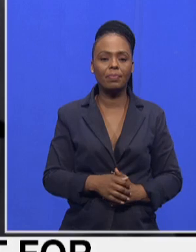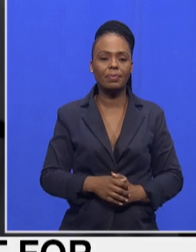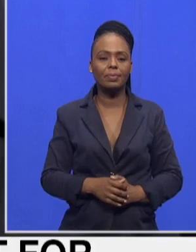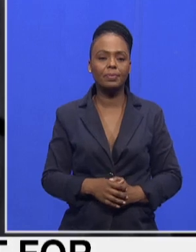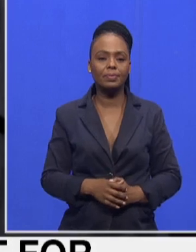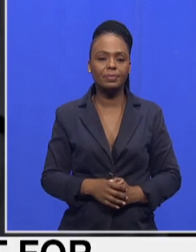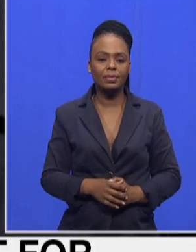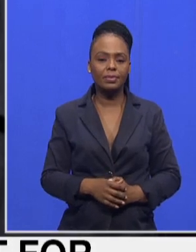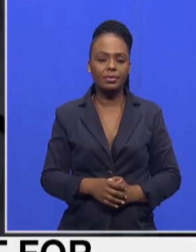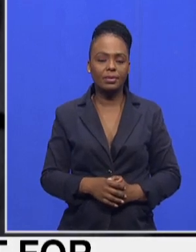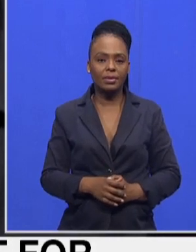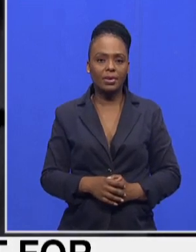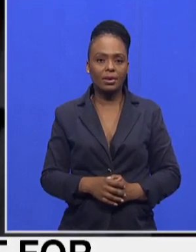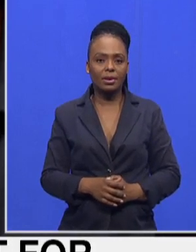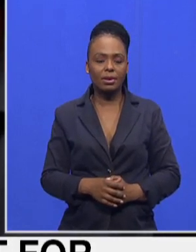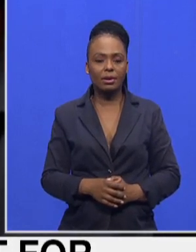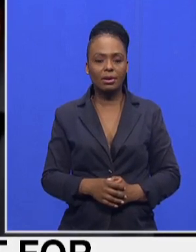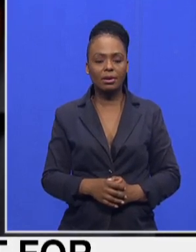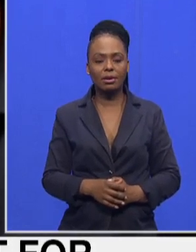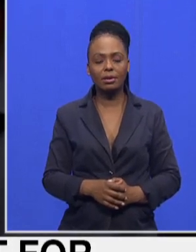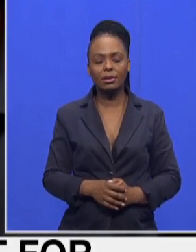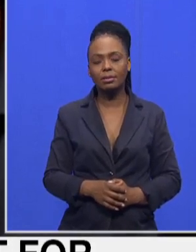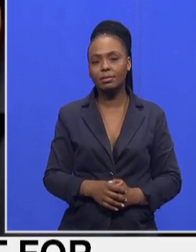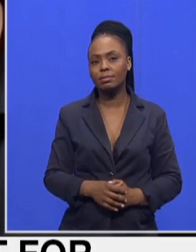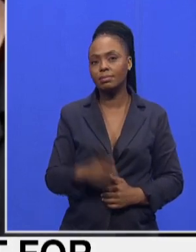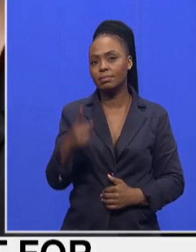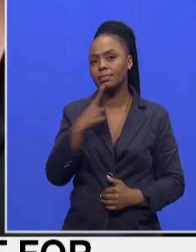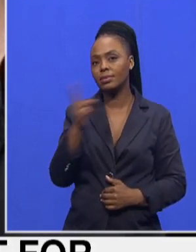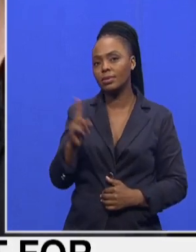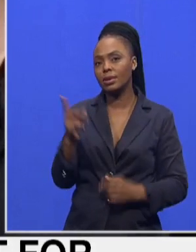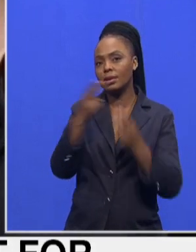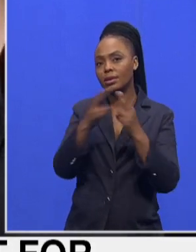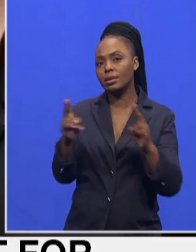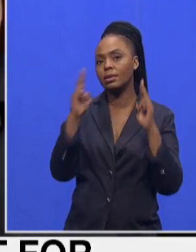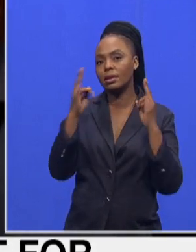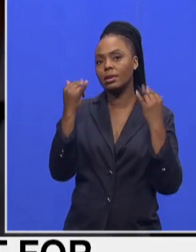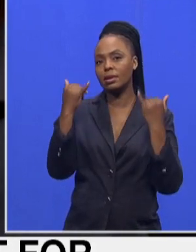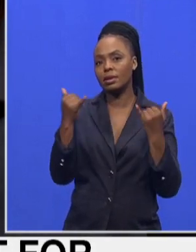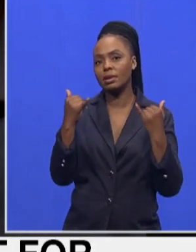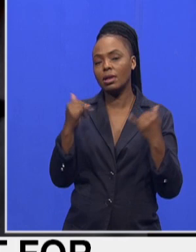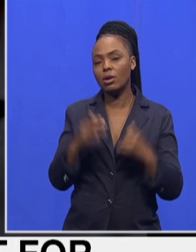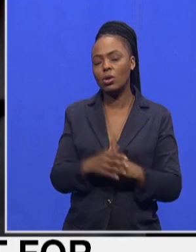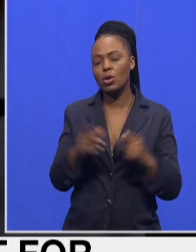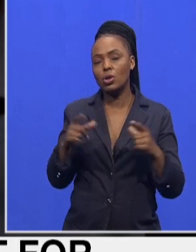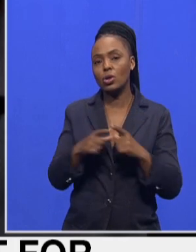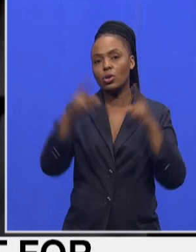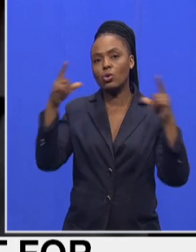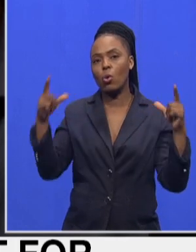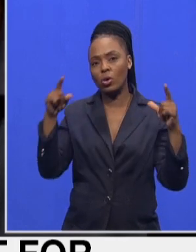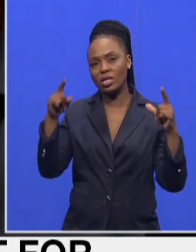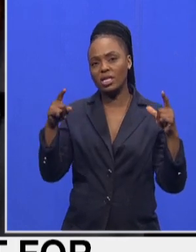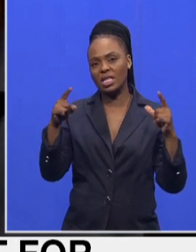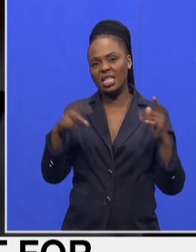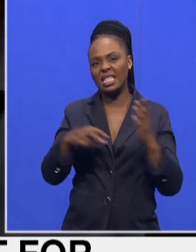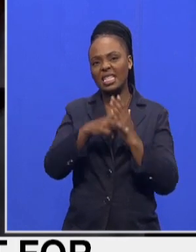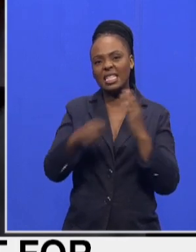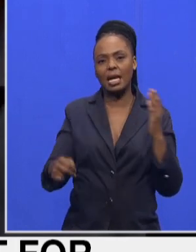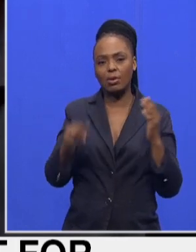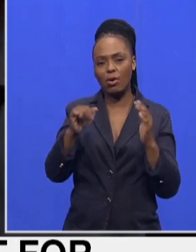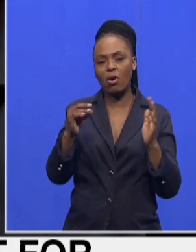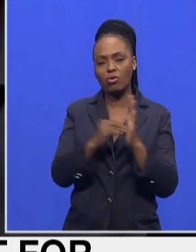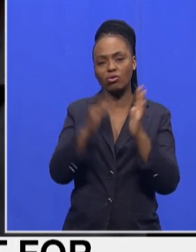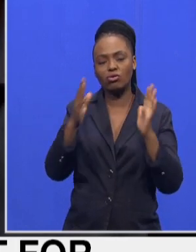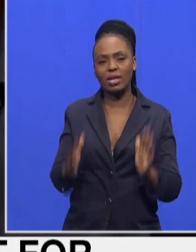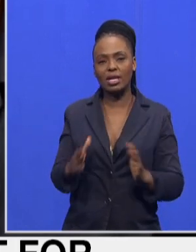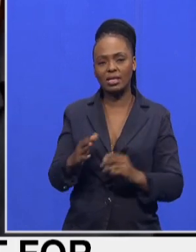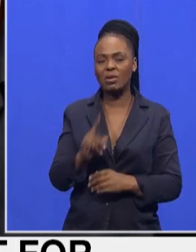the situation. What do you say to the university when it says it also has a huge debts of the student, historical debts that runs